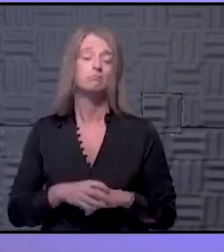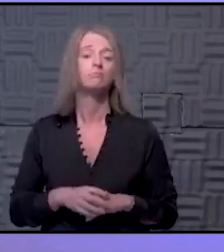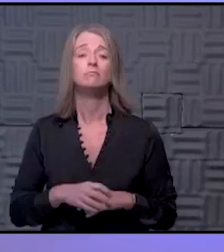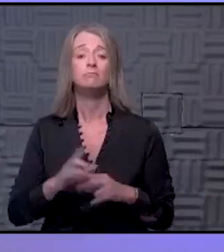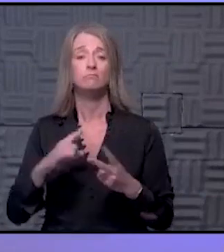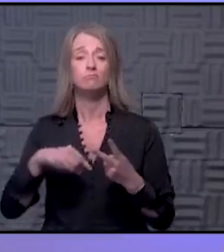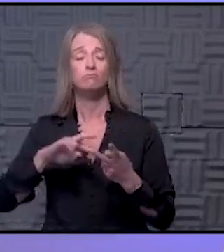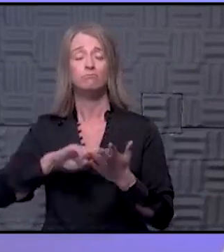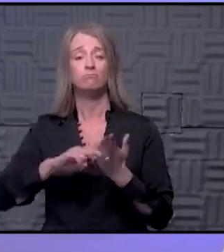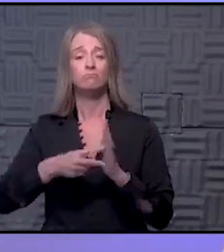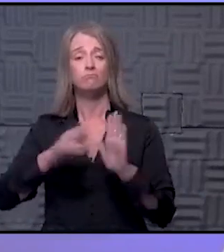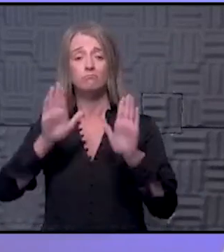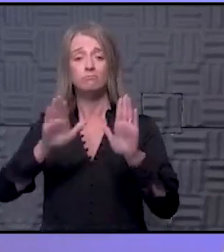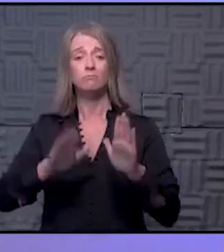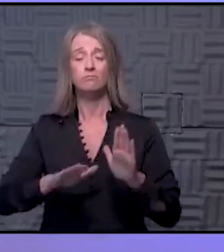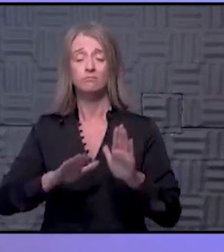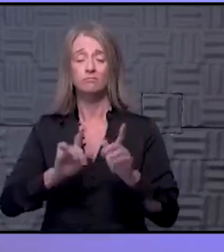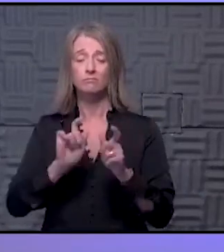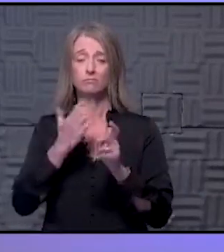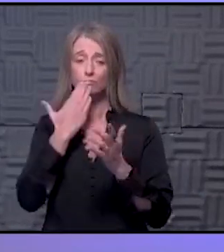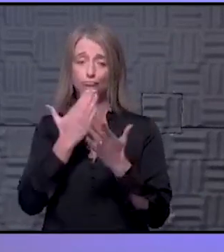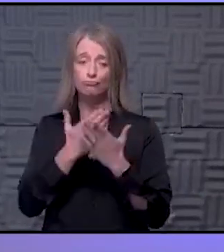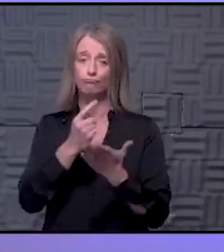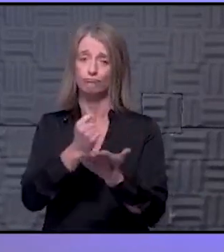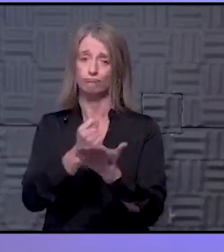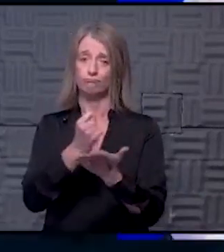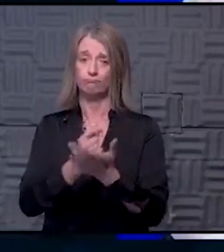is considered really a great revolutionary treatment.